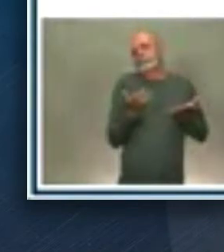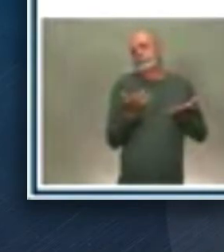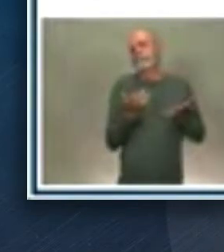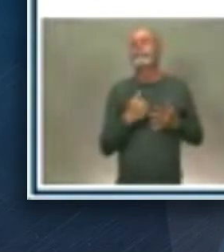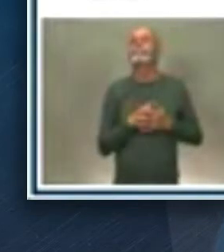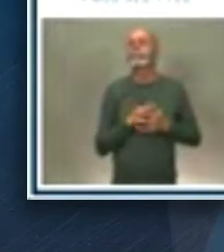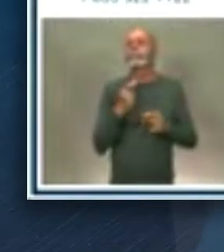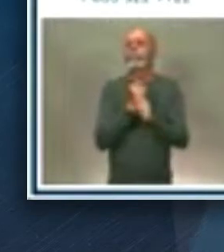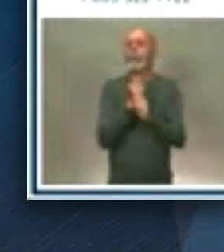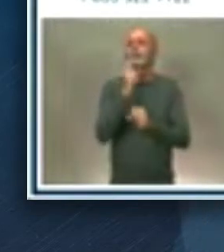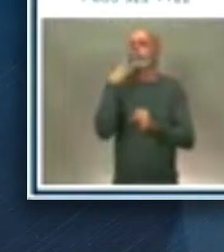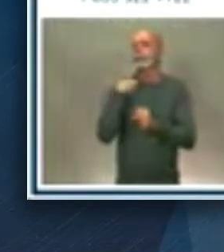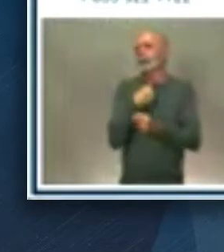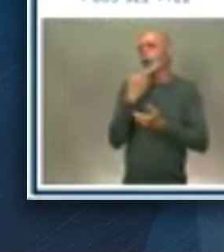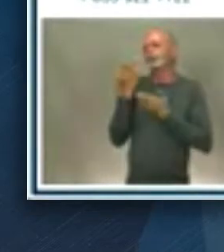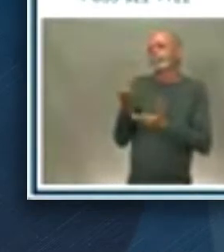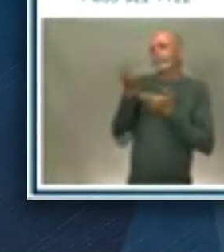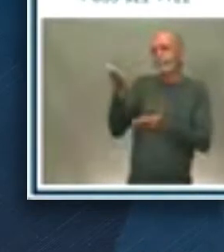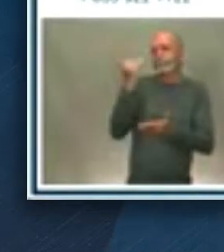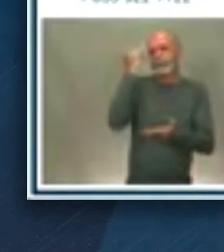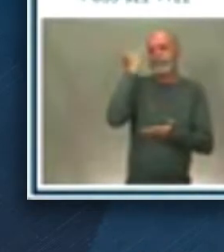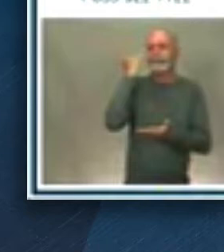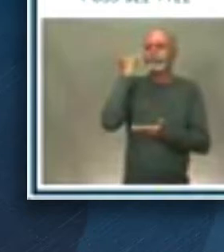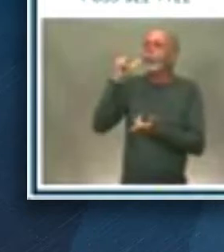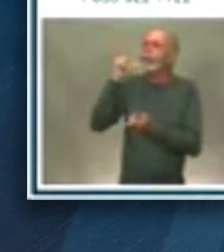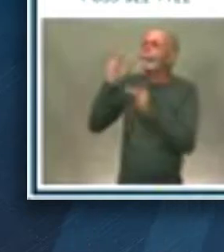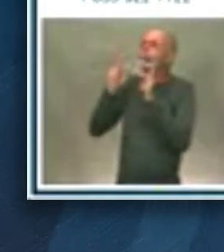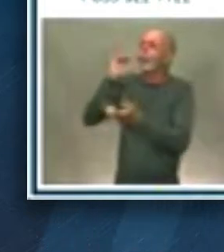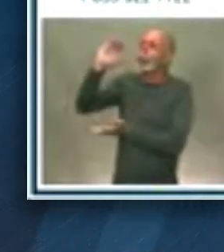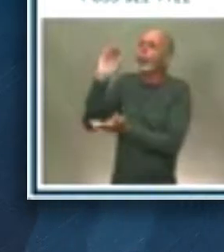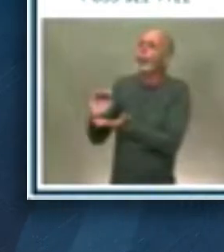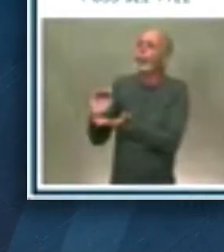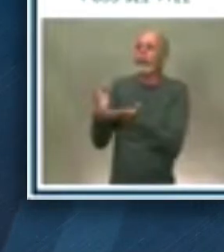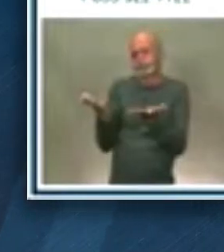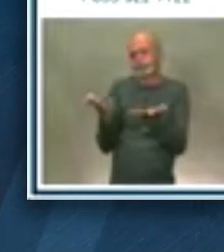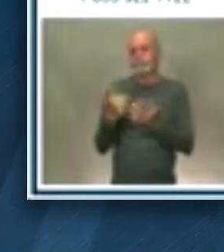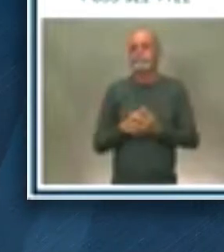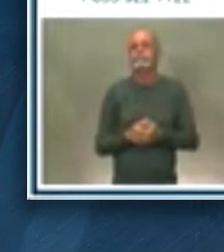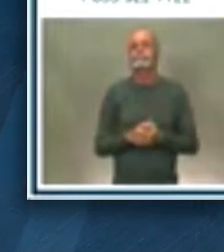recommendation. Moving on to Tim Biscay at the Examiner.